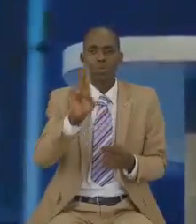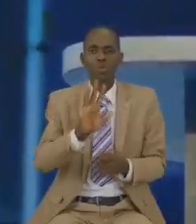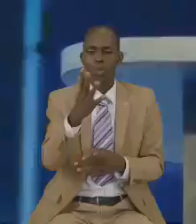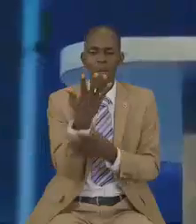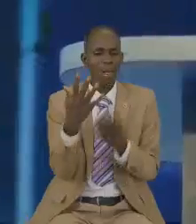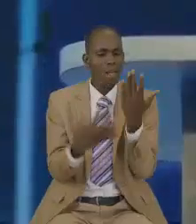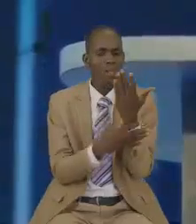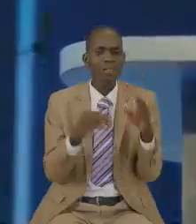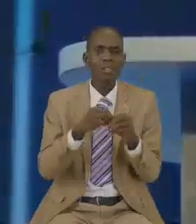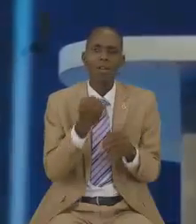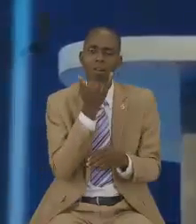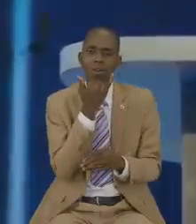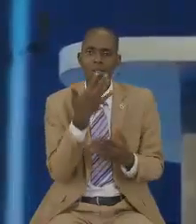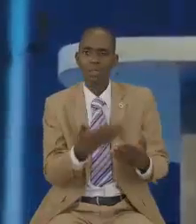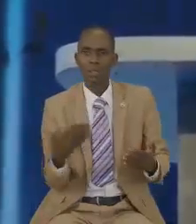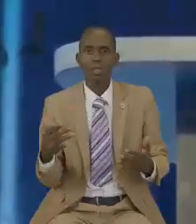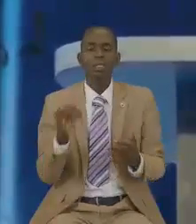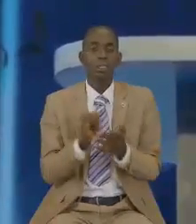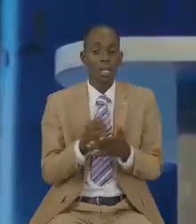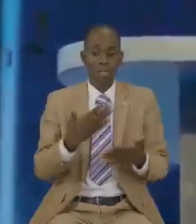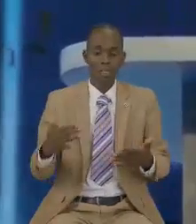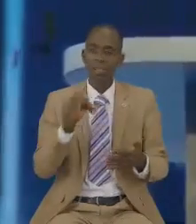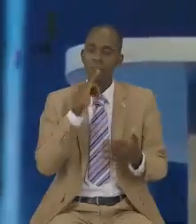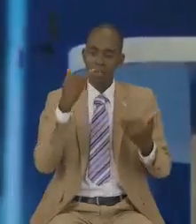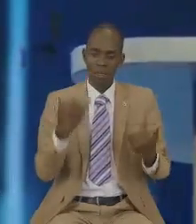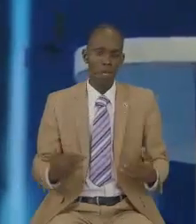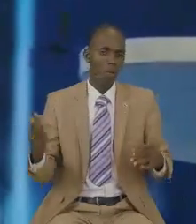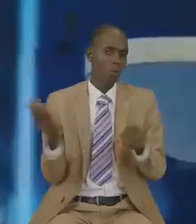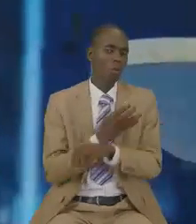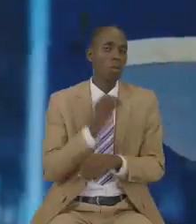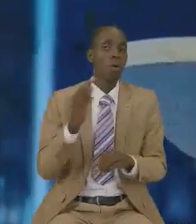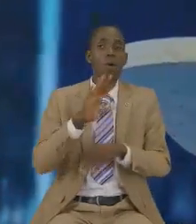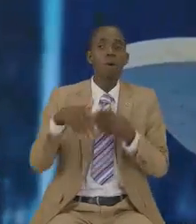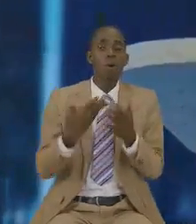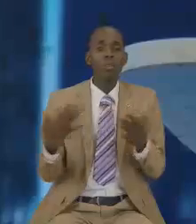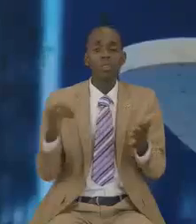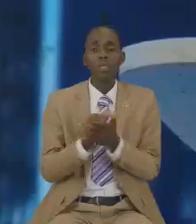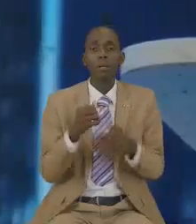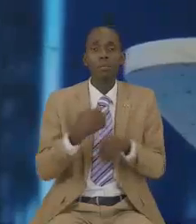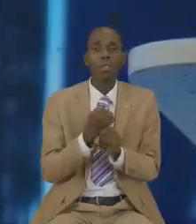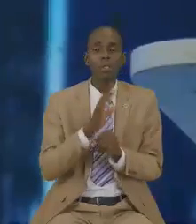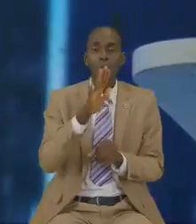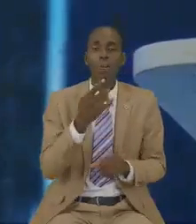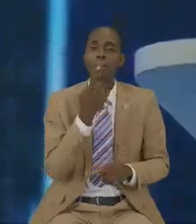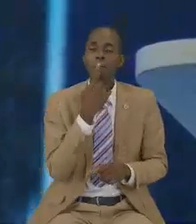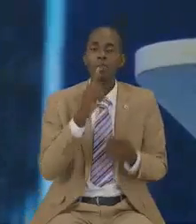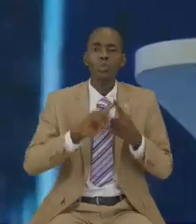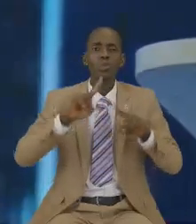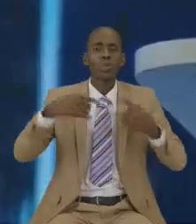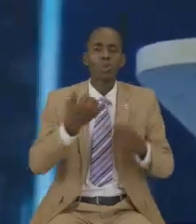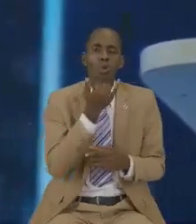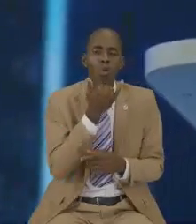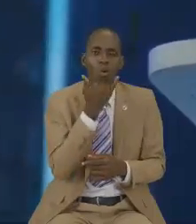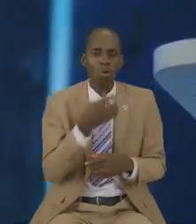that thing is now cut off. All the things that made your mouth to go the right direction, the wrong direction, smoke